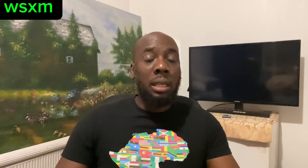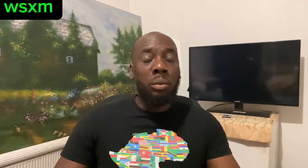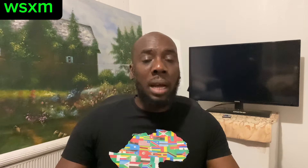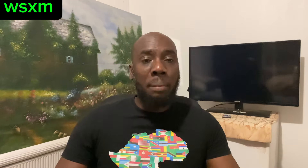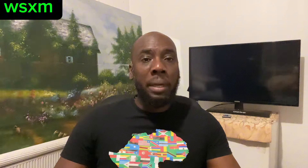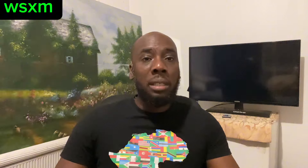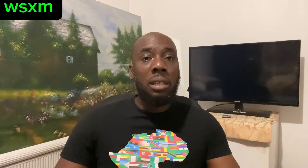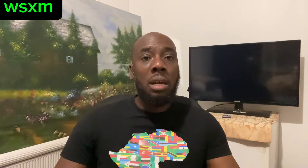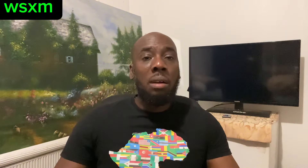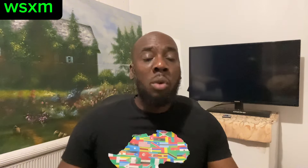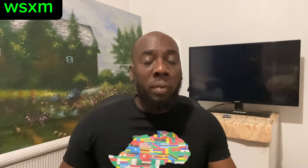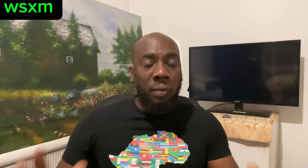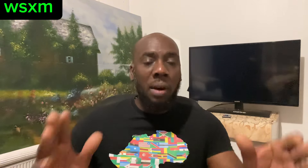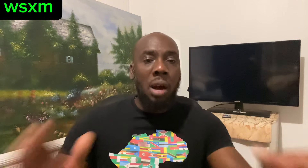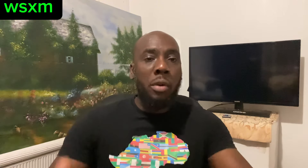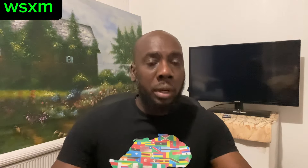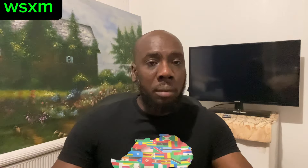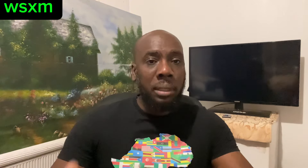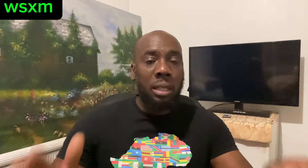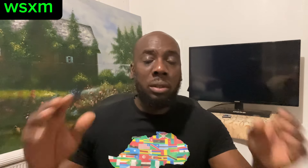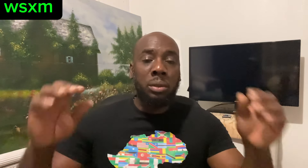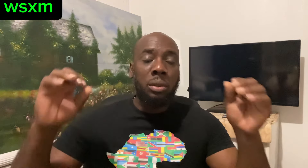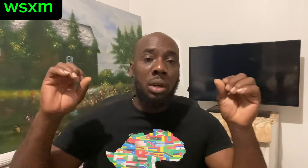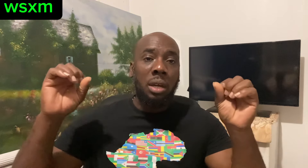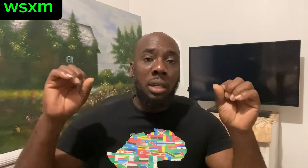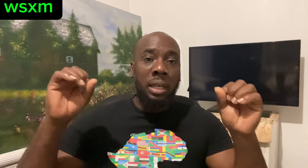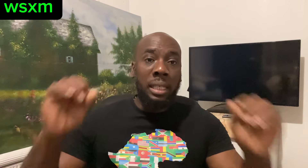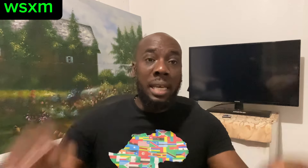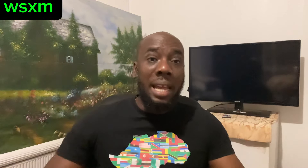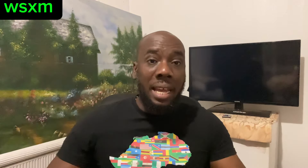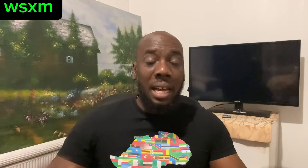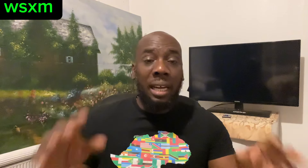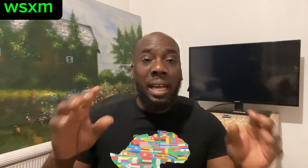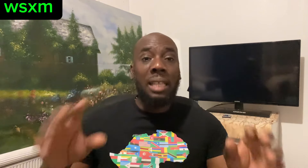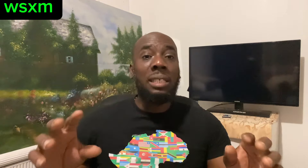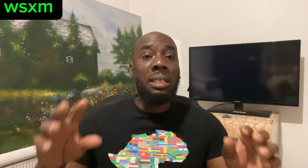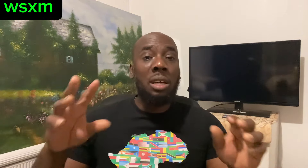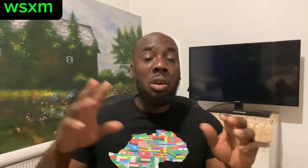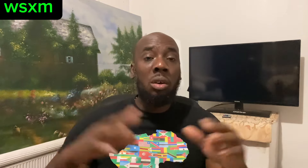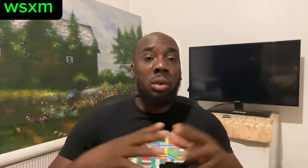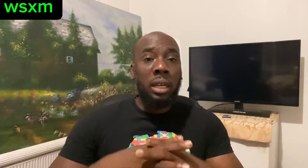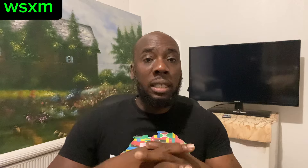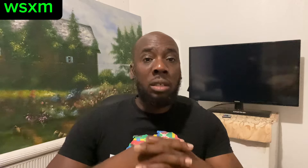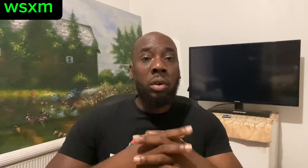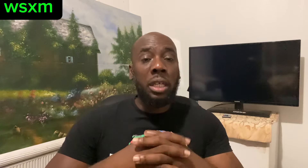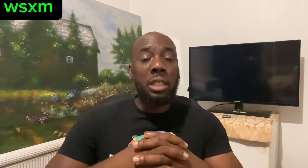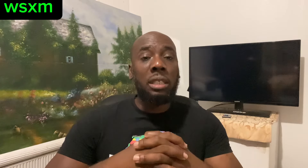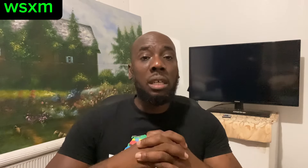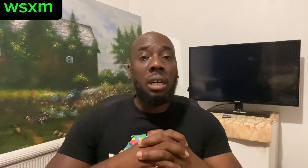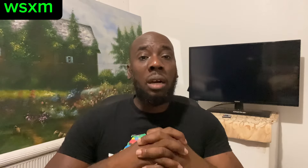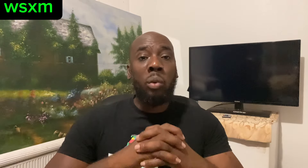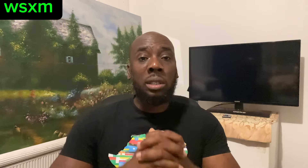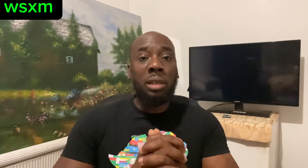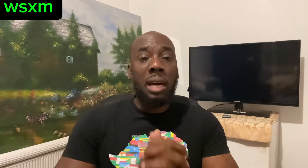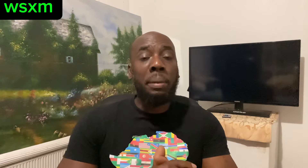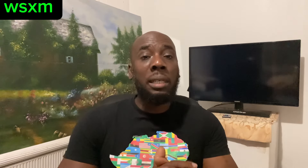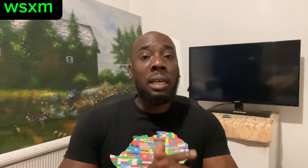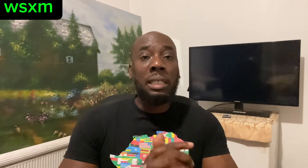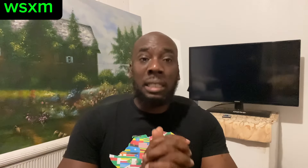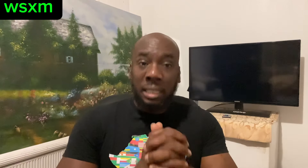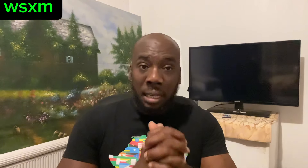What you think will happen moving forward when it comes down to the DA and the ANC coalition and what's